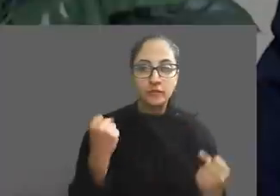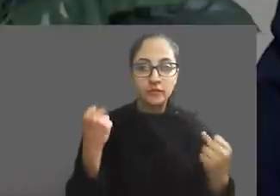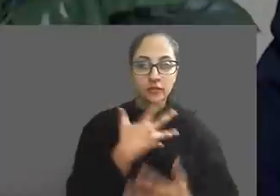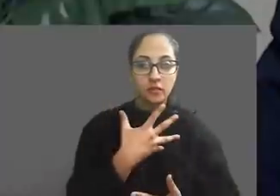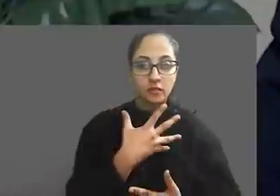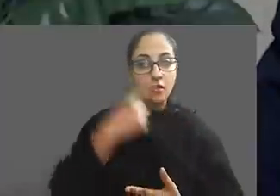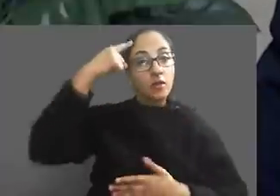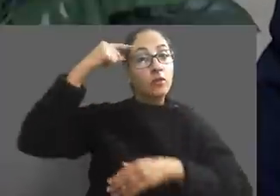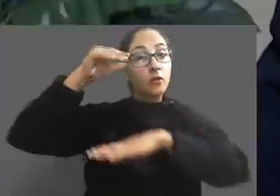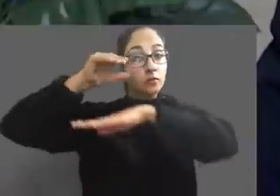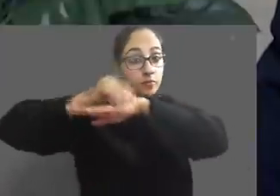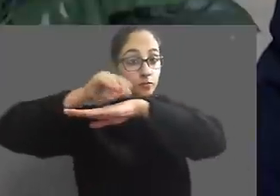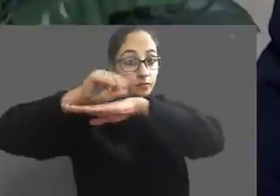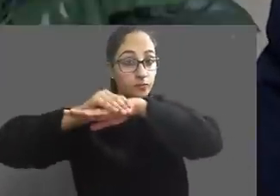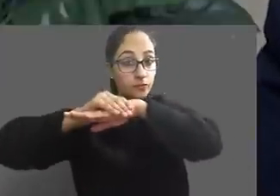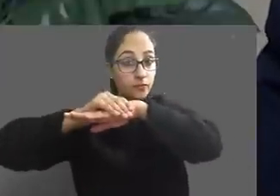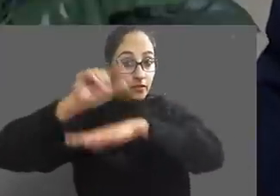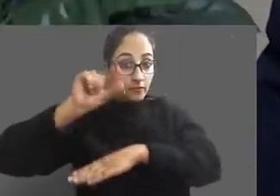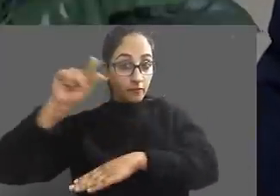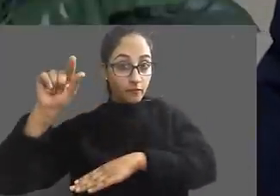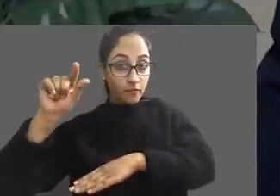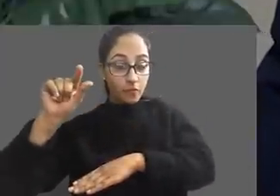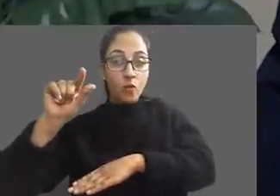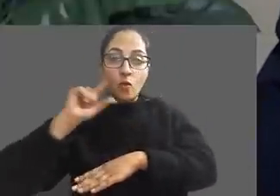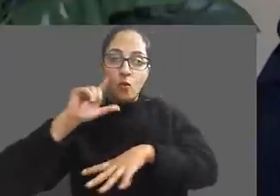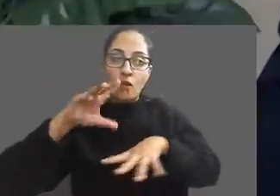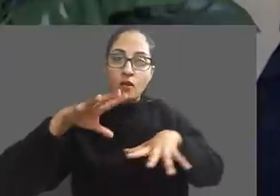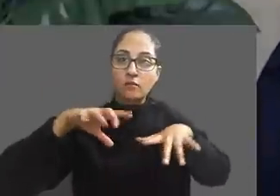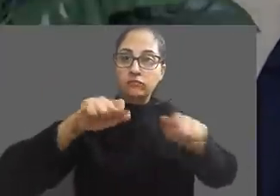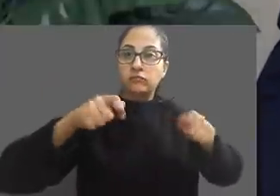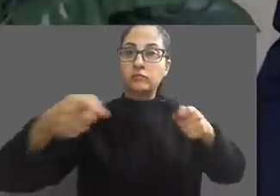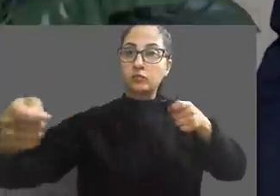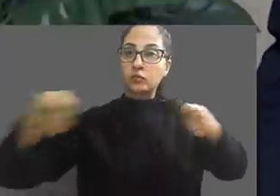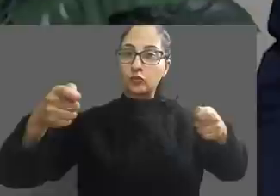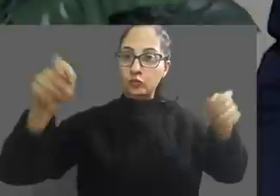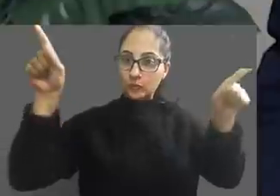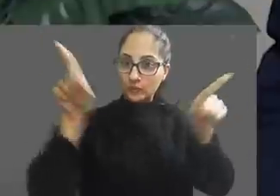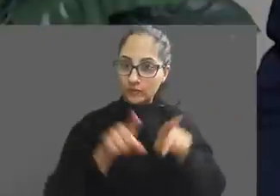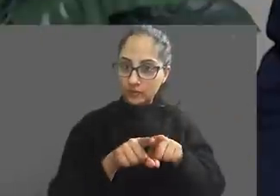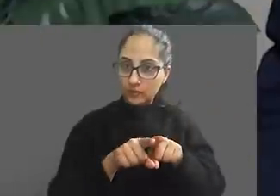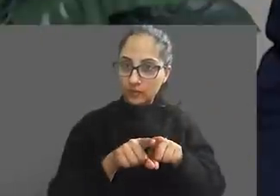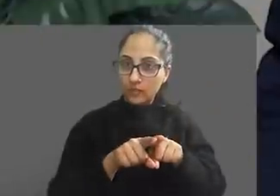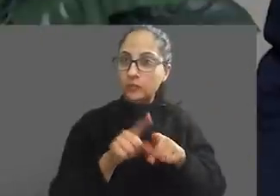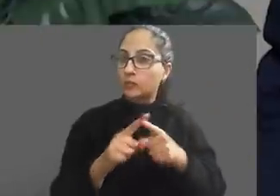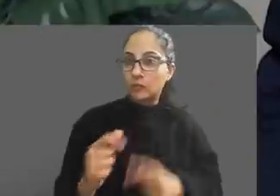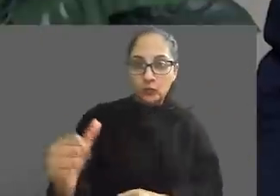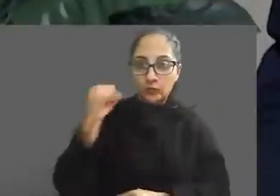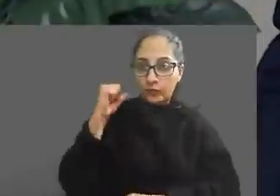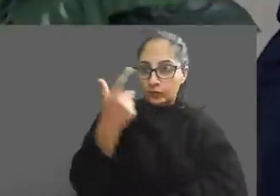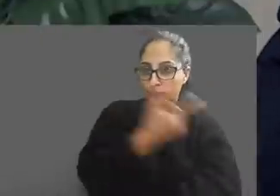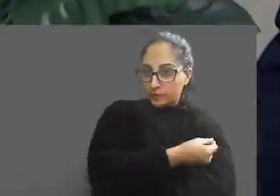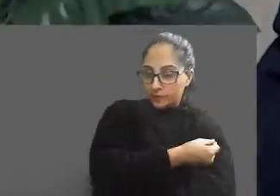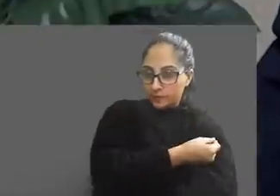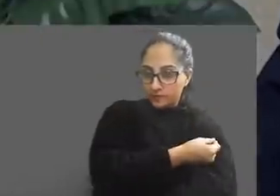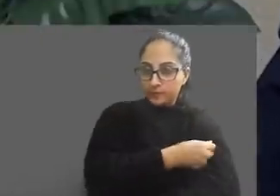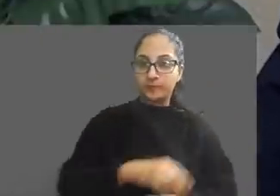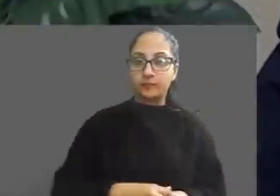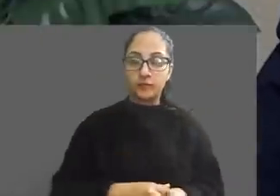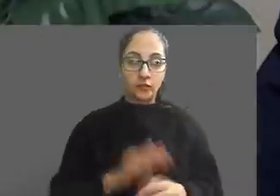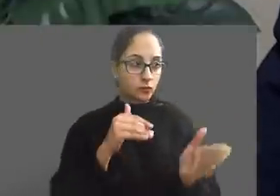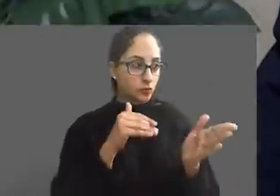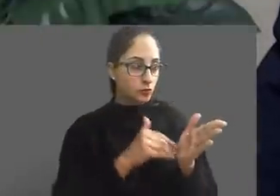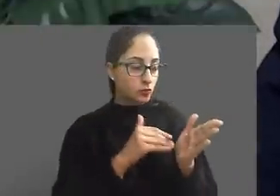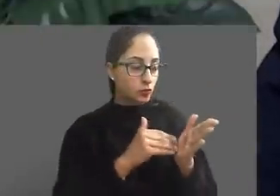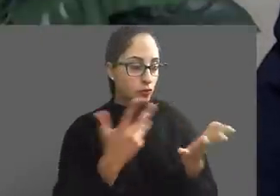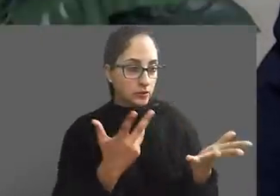British colonial plot to poison the public. When hardly anyone would get vaccinated, Dr.